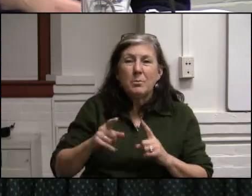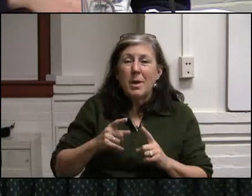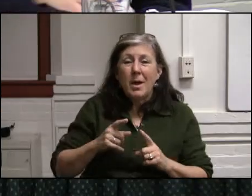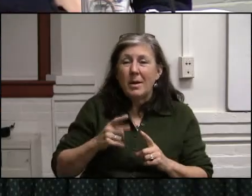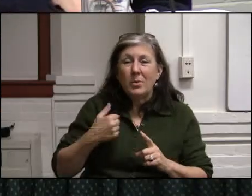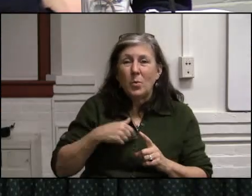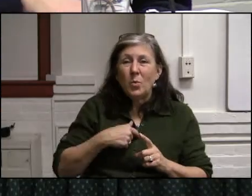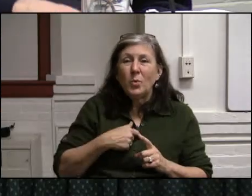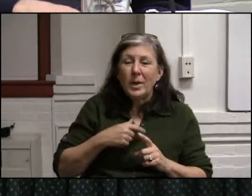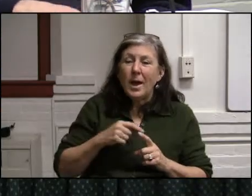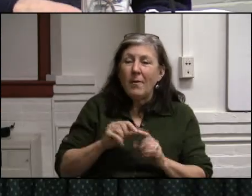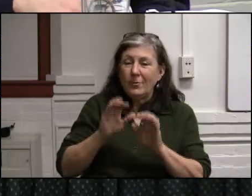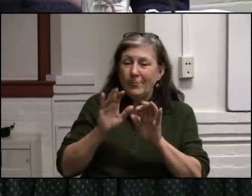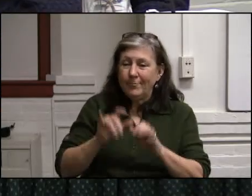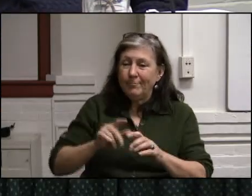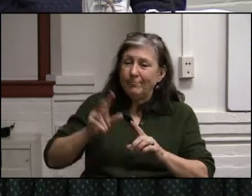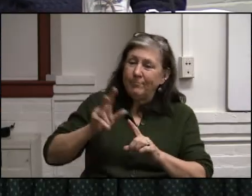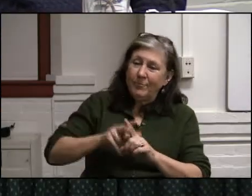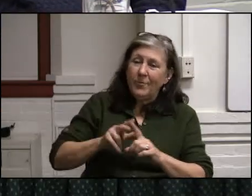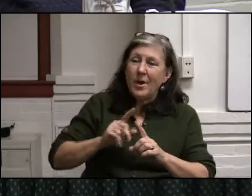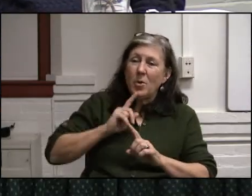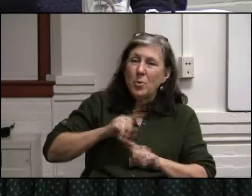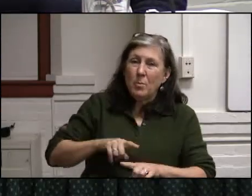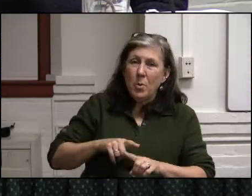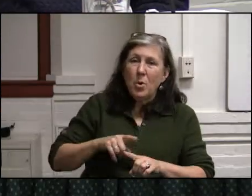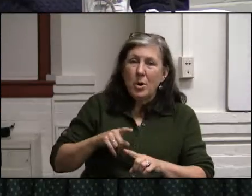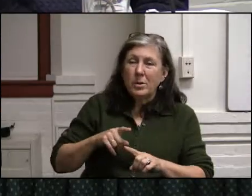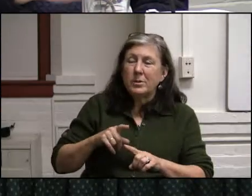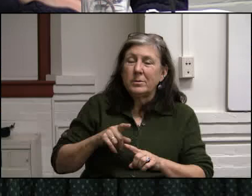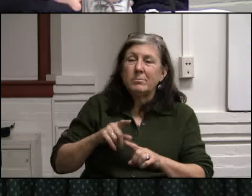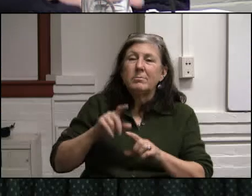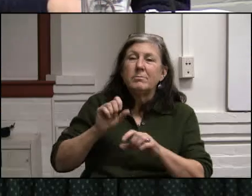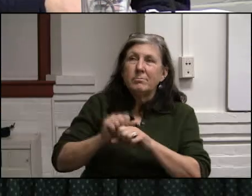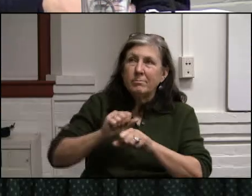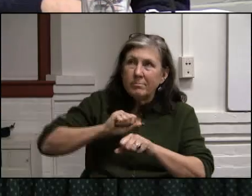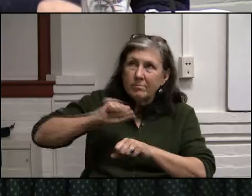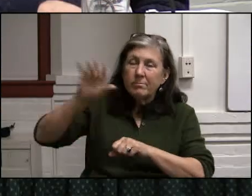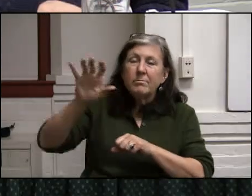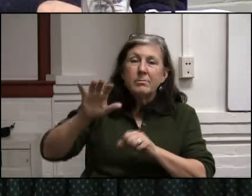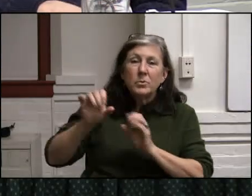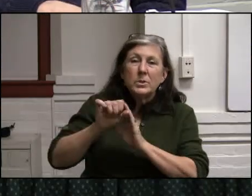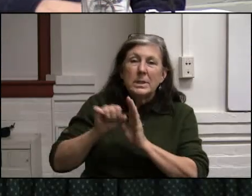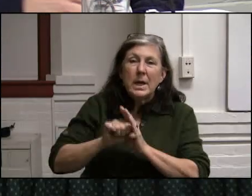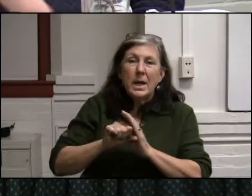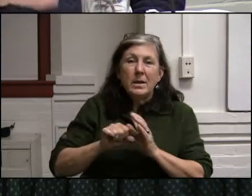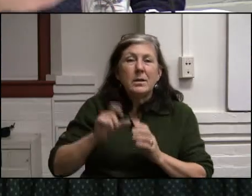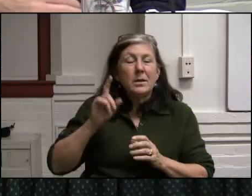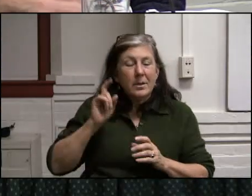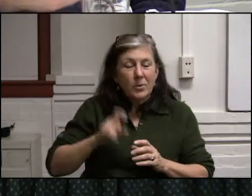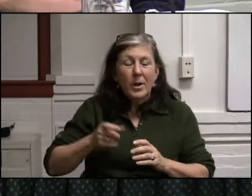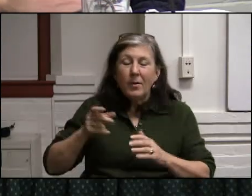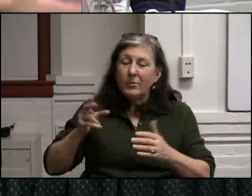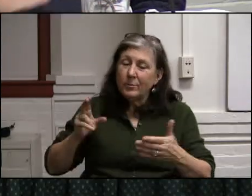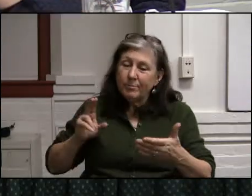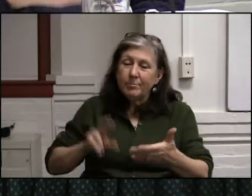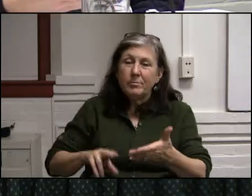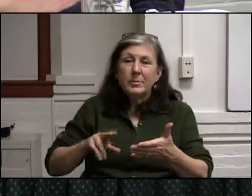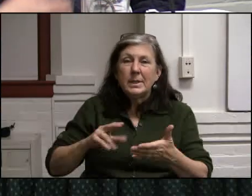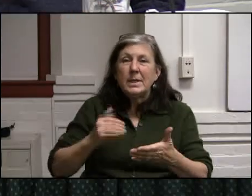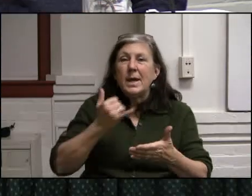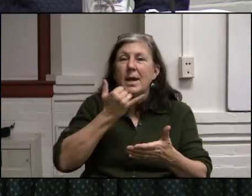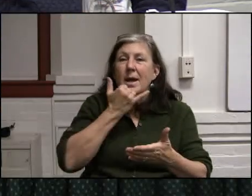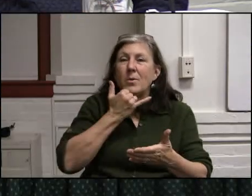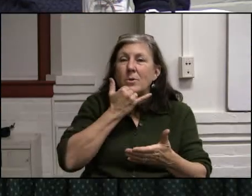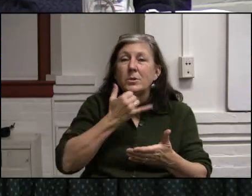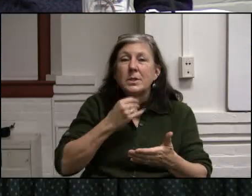there's a certificate you will sign tonight after you take this action. That is the errors and omissions certificate that's